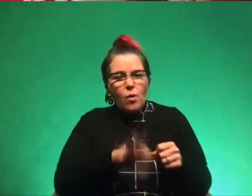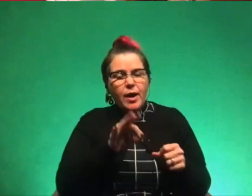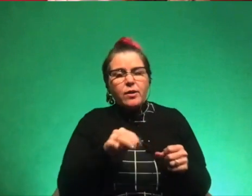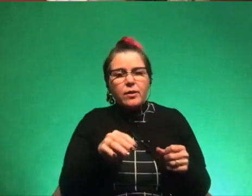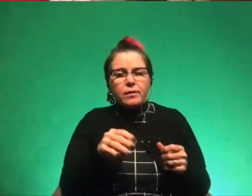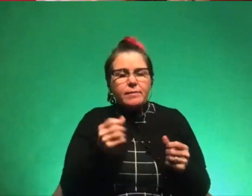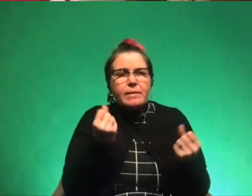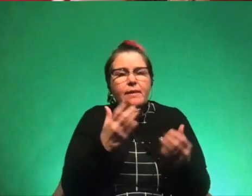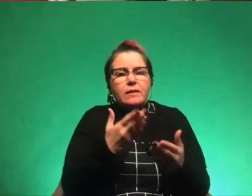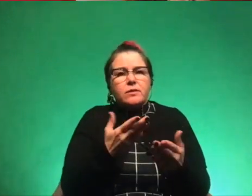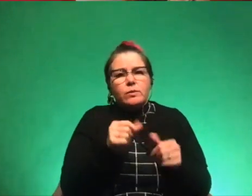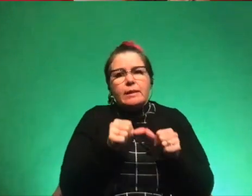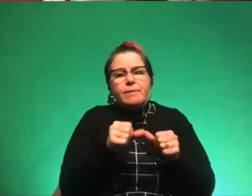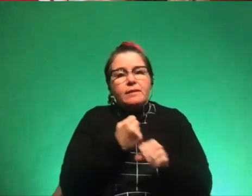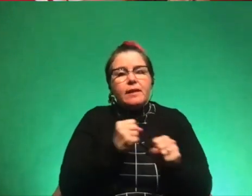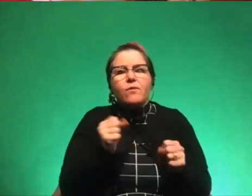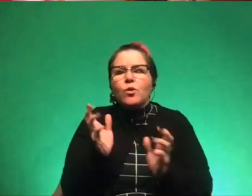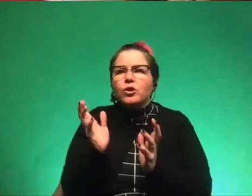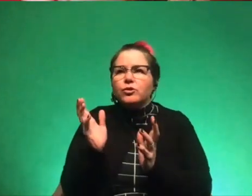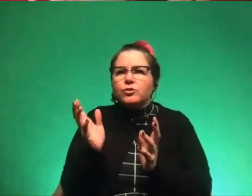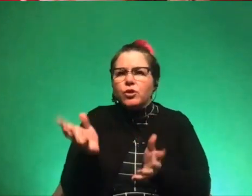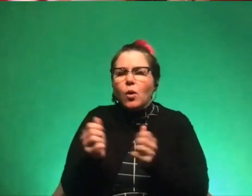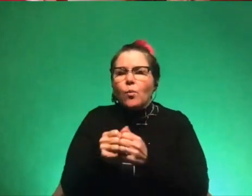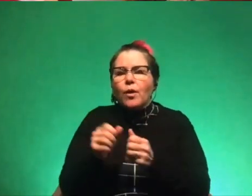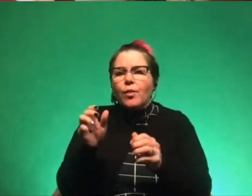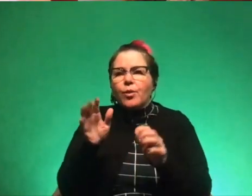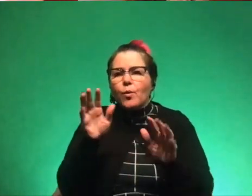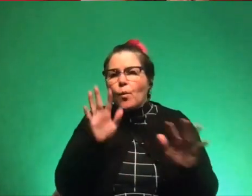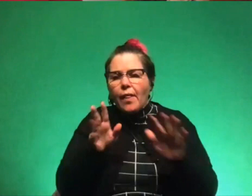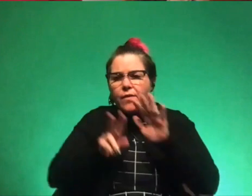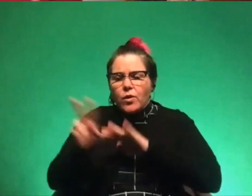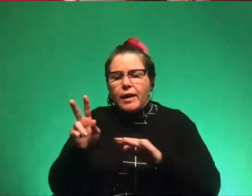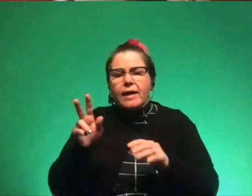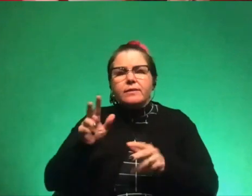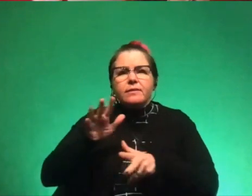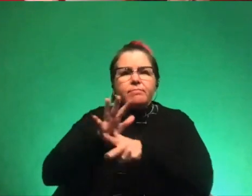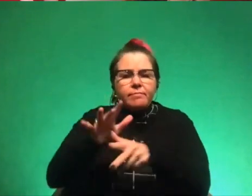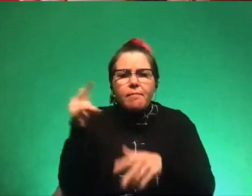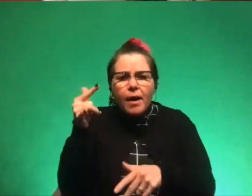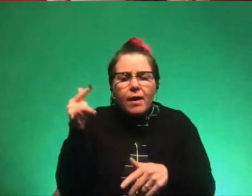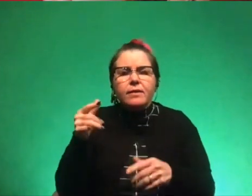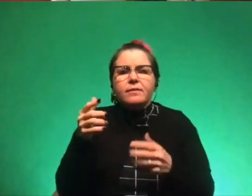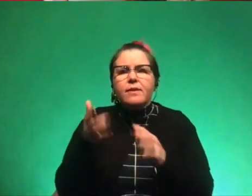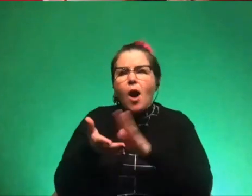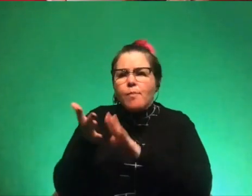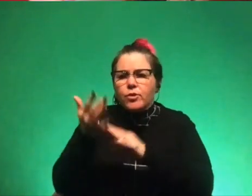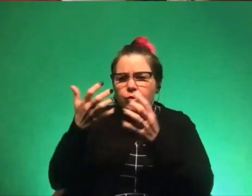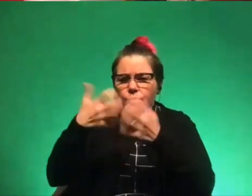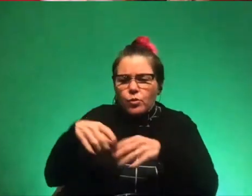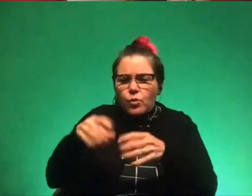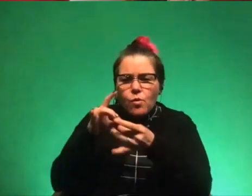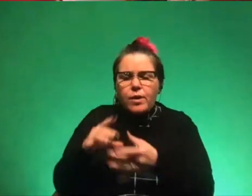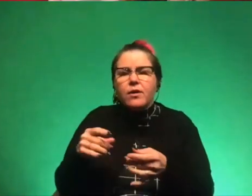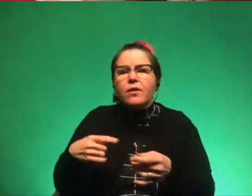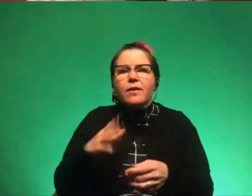we're out, like we'll talk to the weather forecasters and the helicopter pilots and the operations coordinator. And like, it's never a decision that we